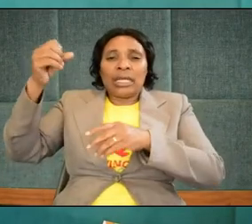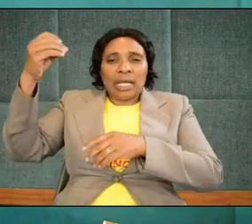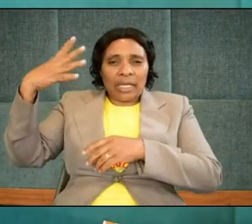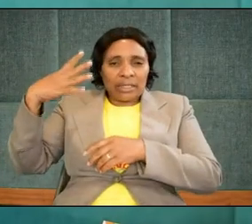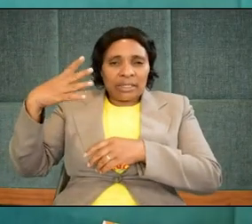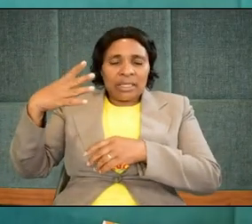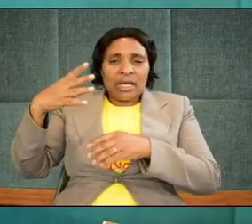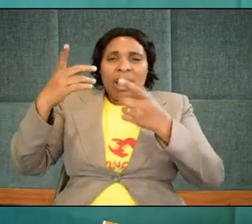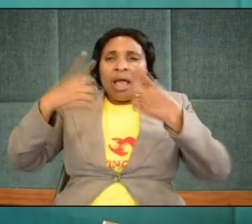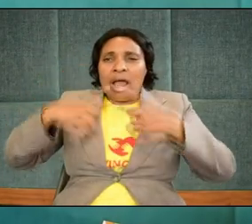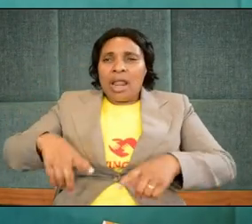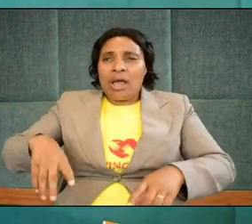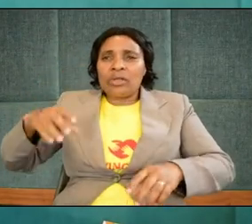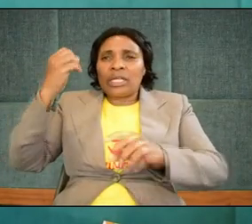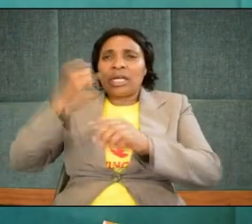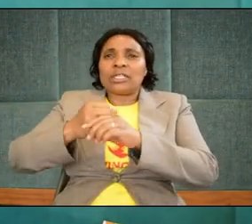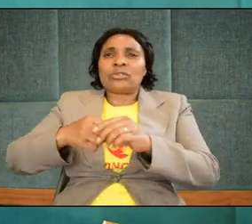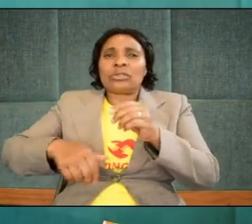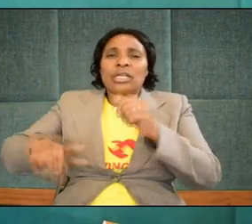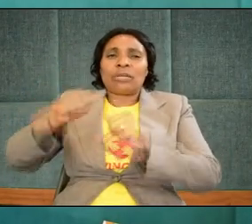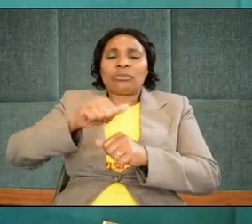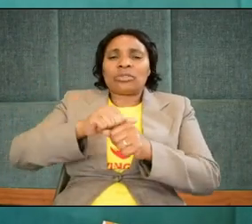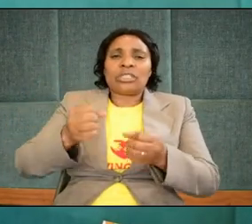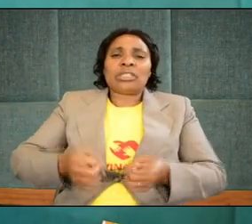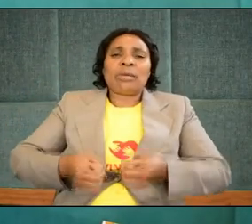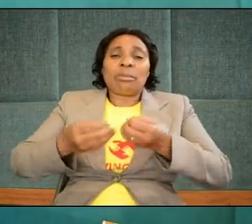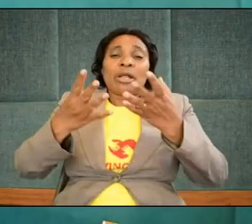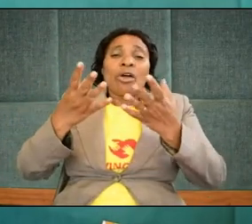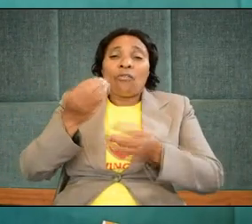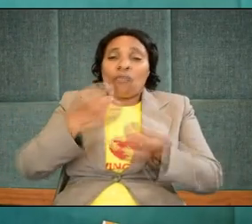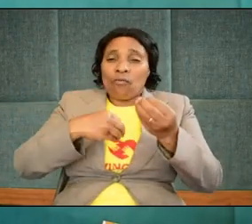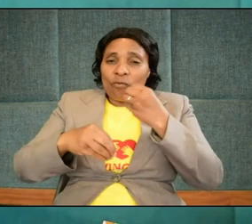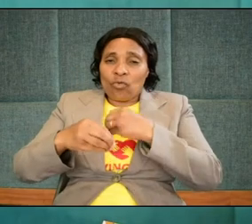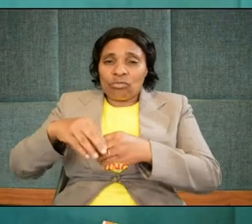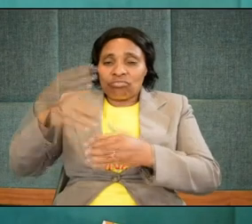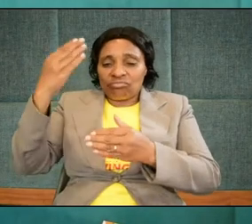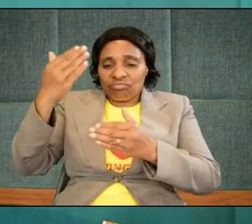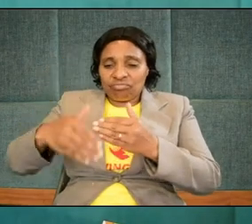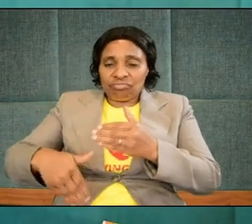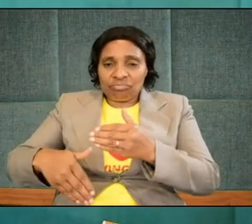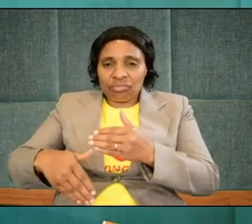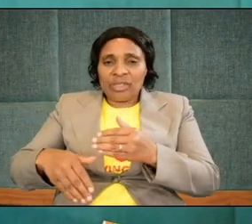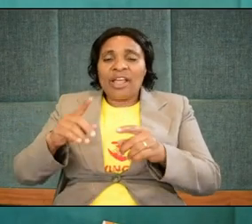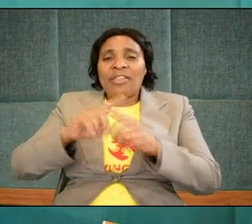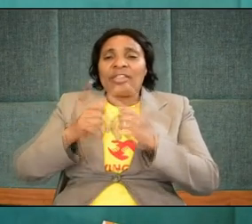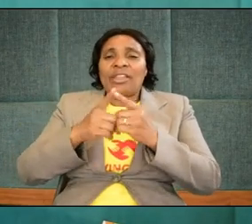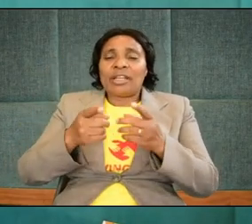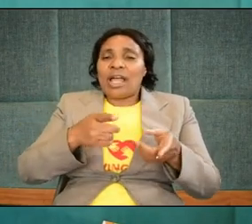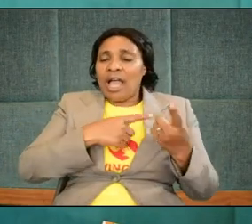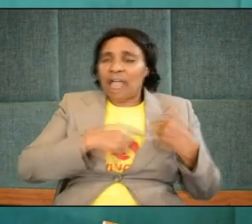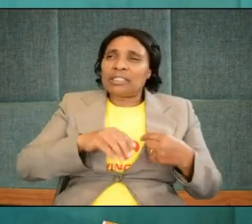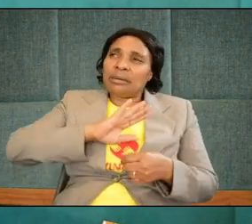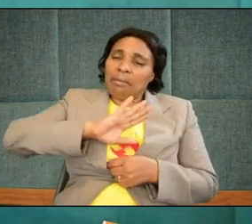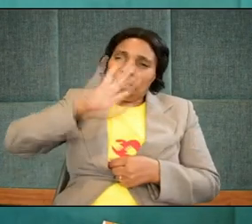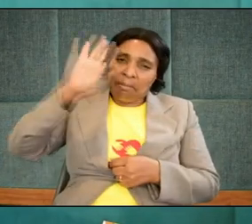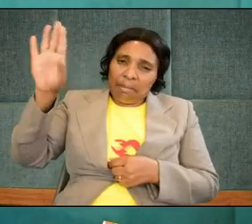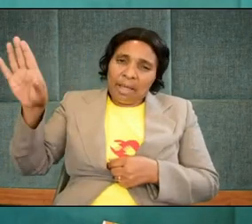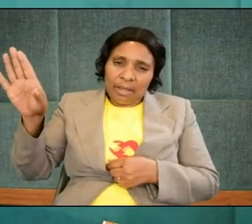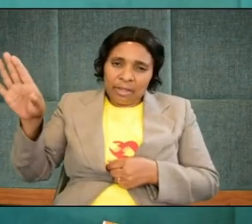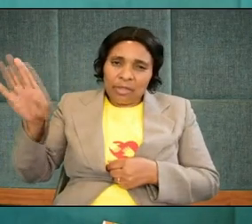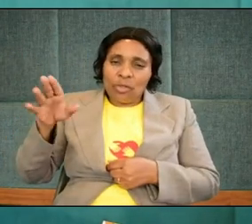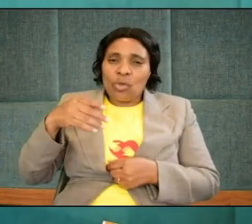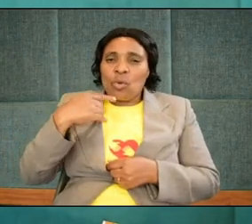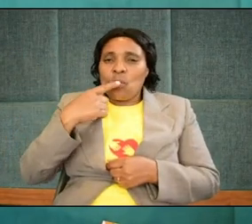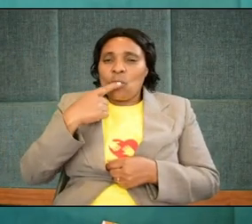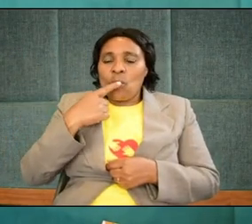permitted difficulties to surround them, the supply of food to be cut short, that their hearts might turn to him who hath hitherto